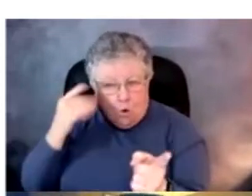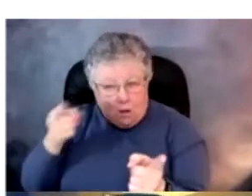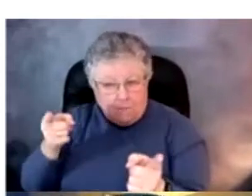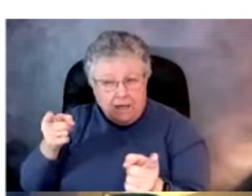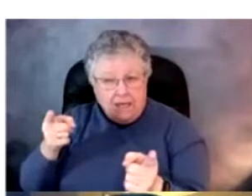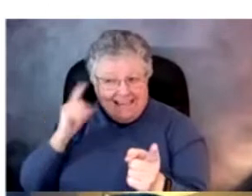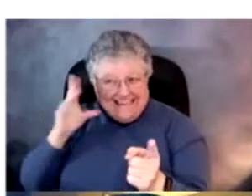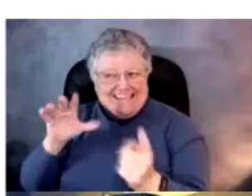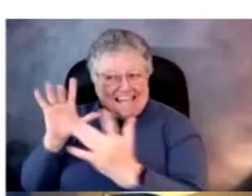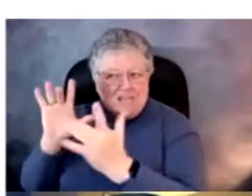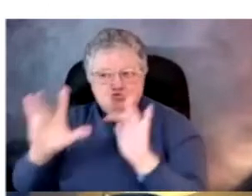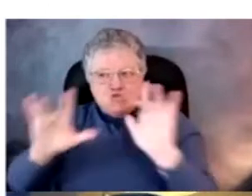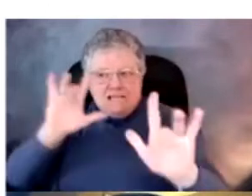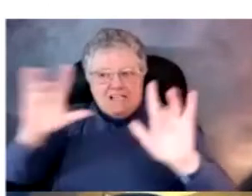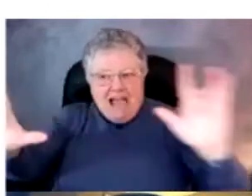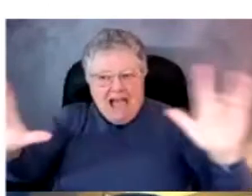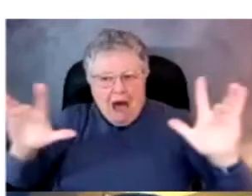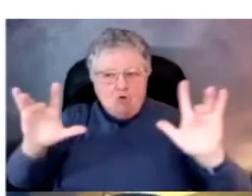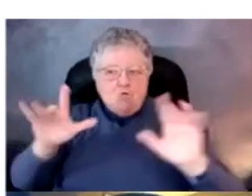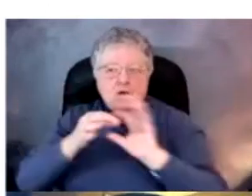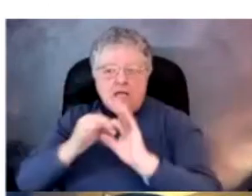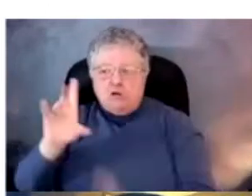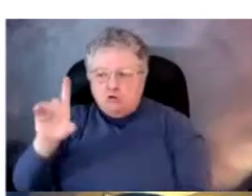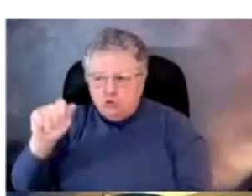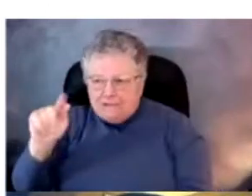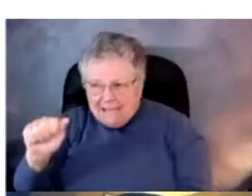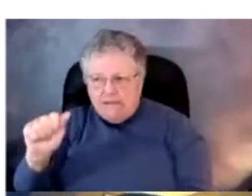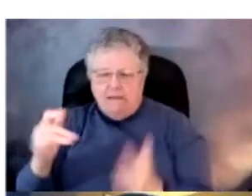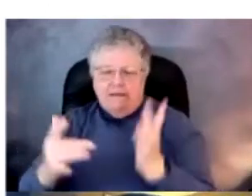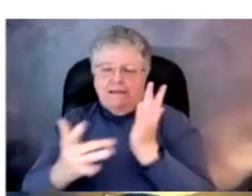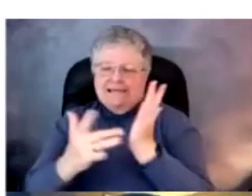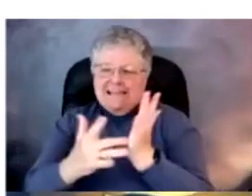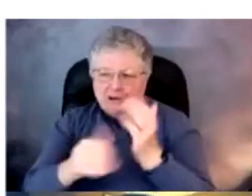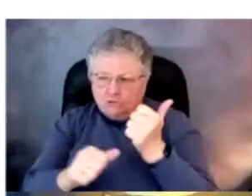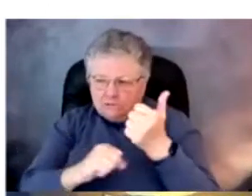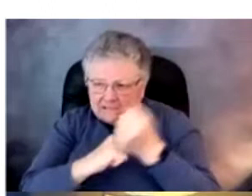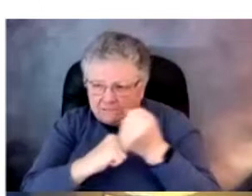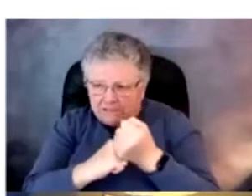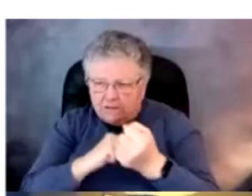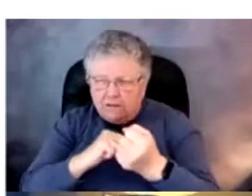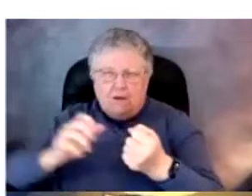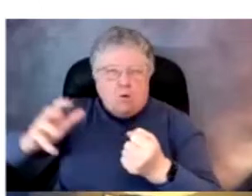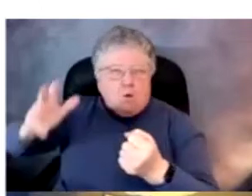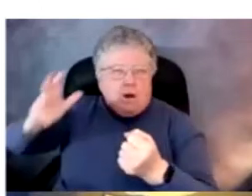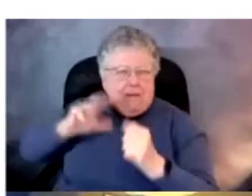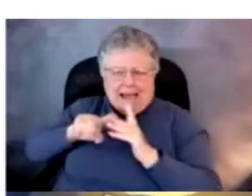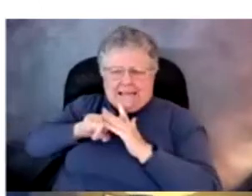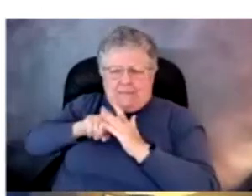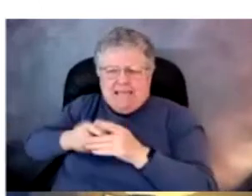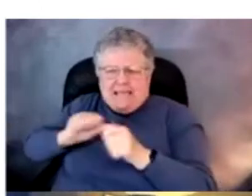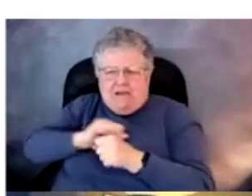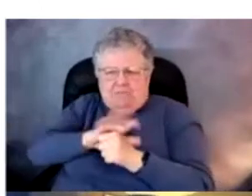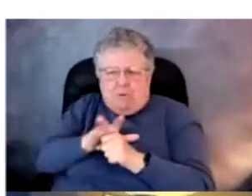just with a data technical assistance question back early in the pandemic around transition.